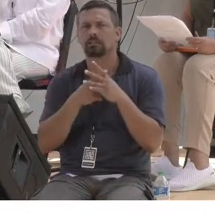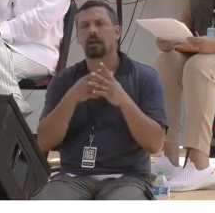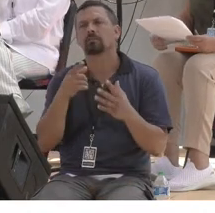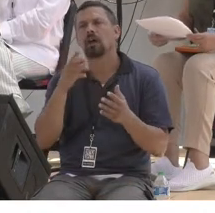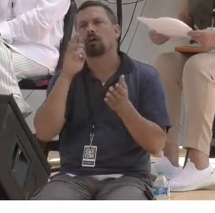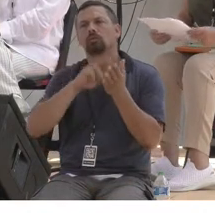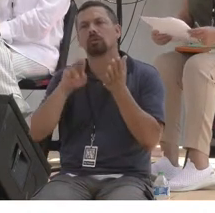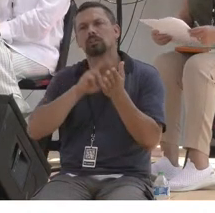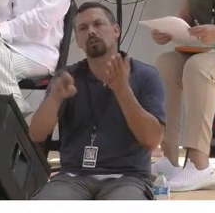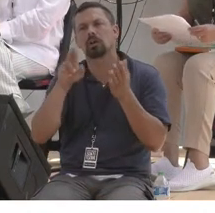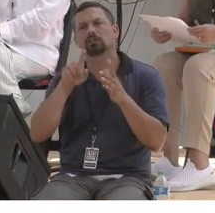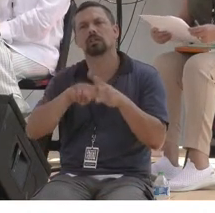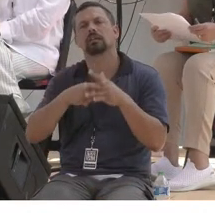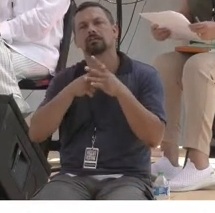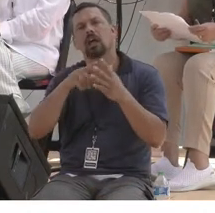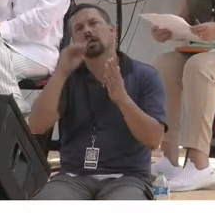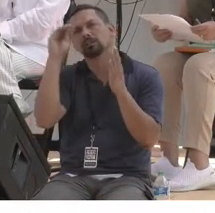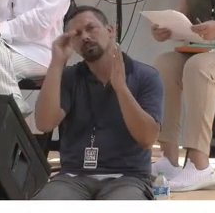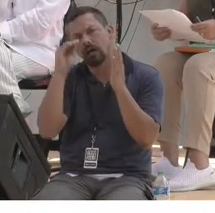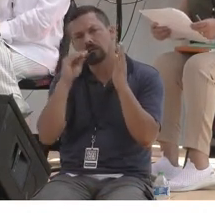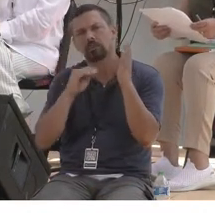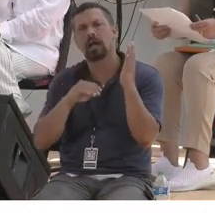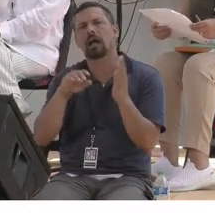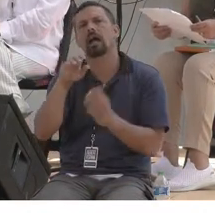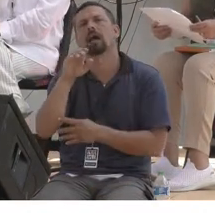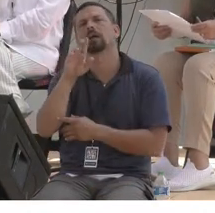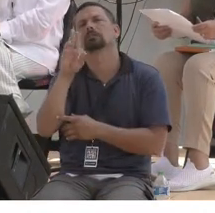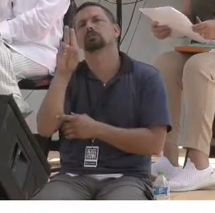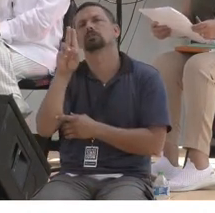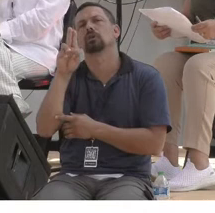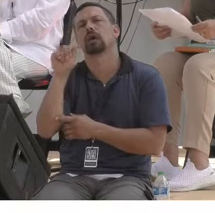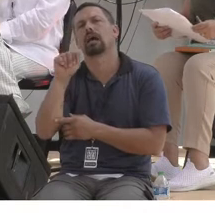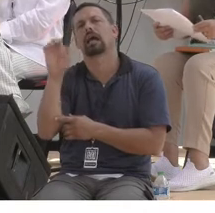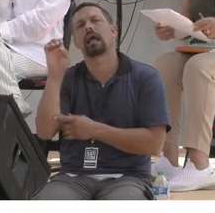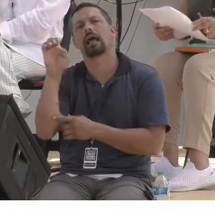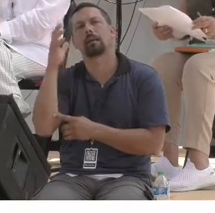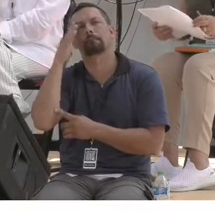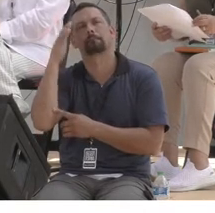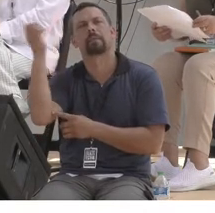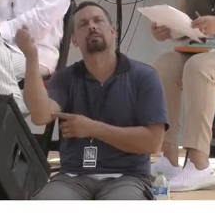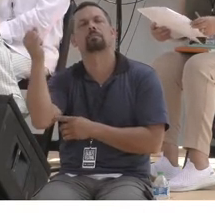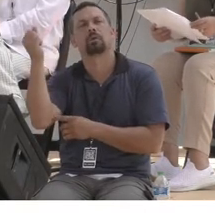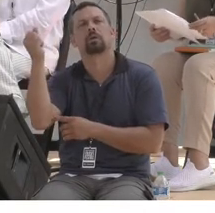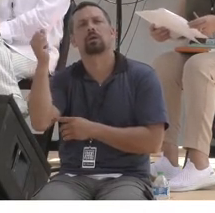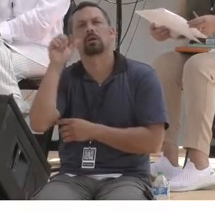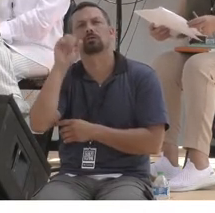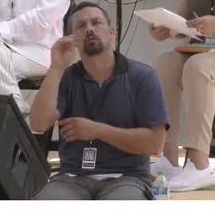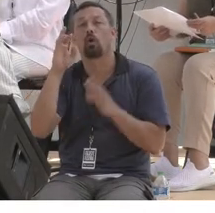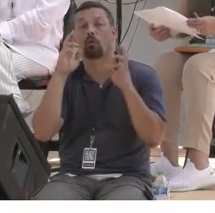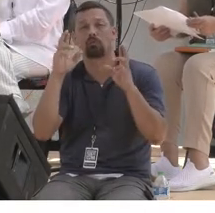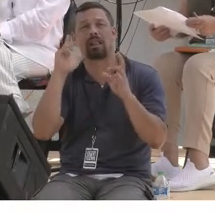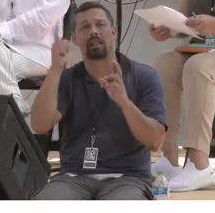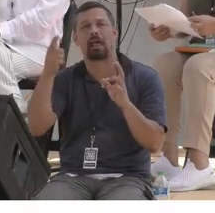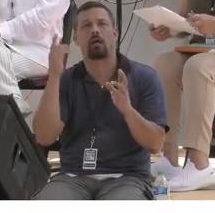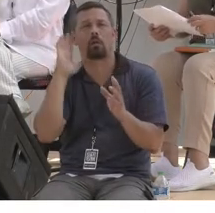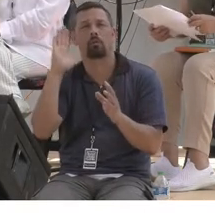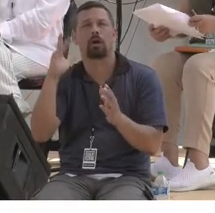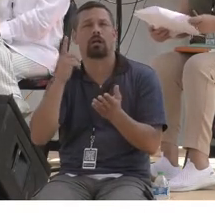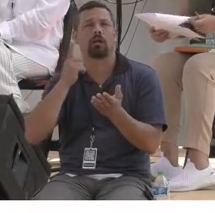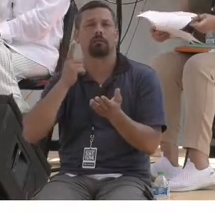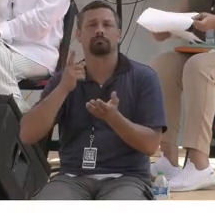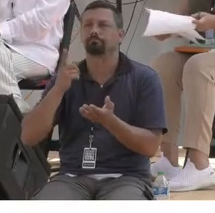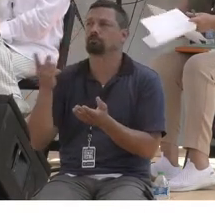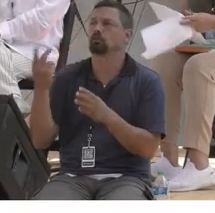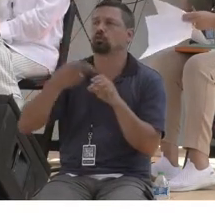research initiative that documents Emirati vernacular memory. Hopefully later we'll be joined by Azza